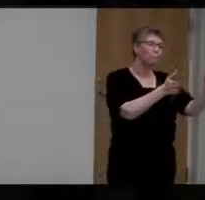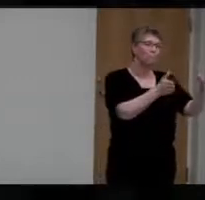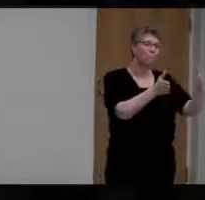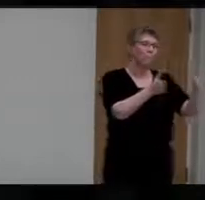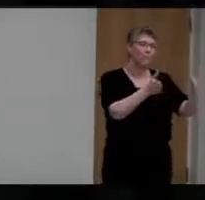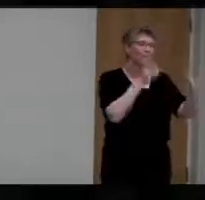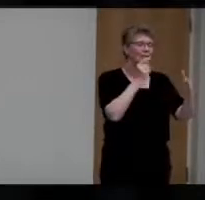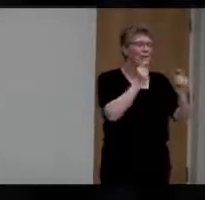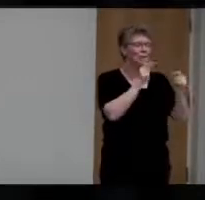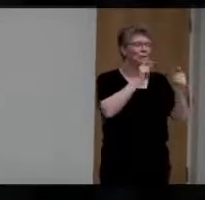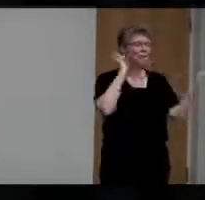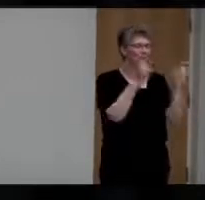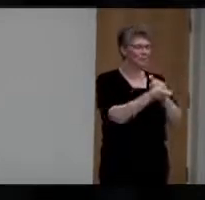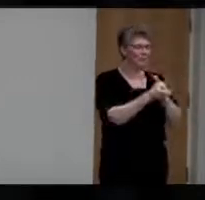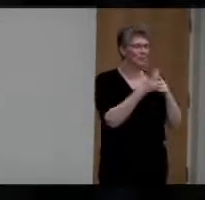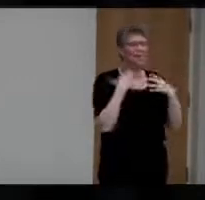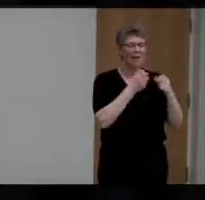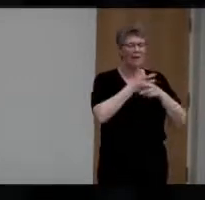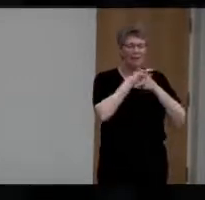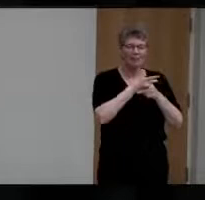on tradition, and